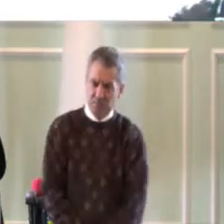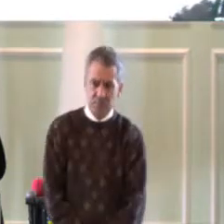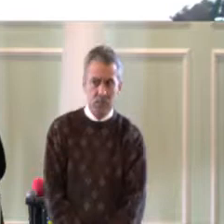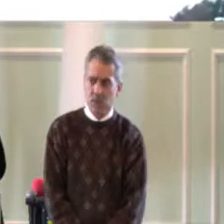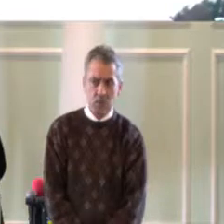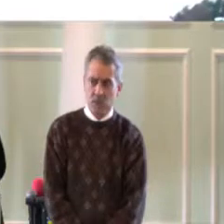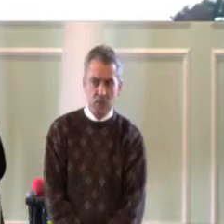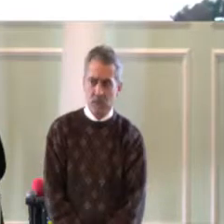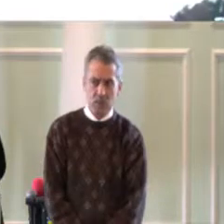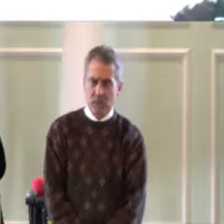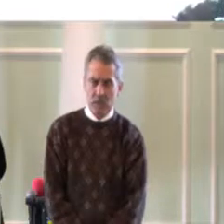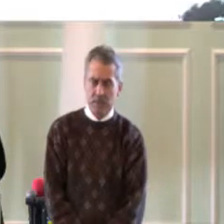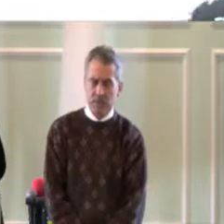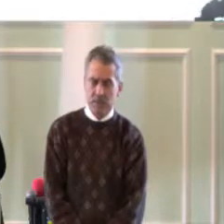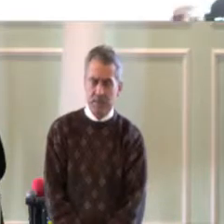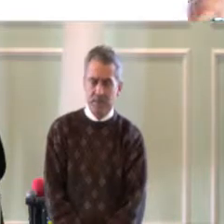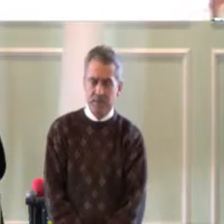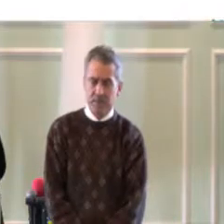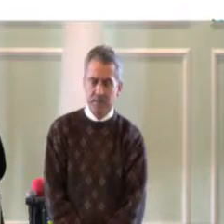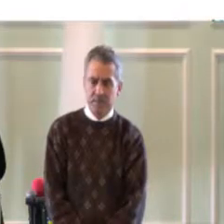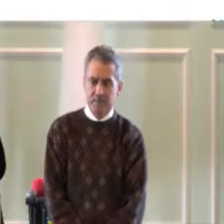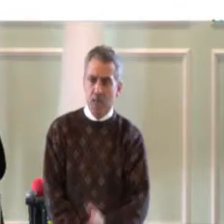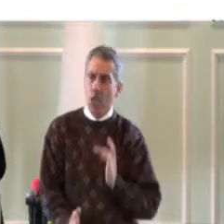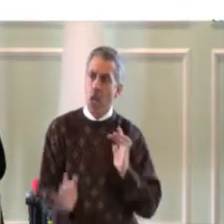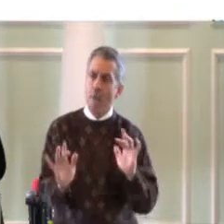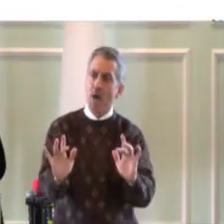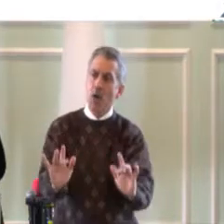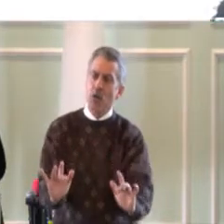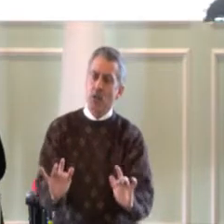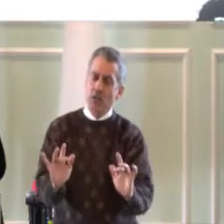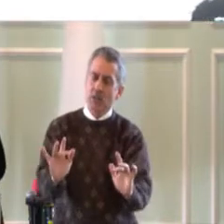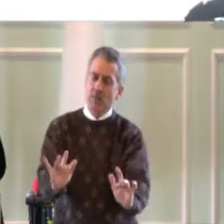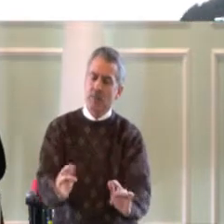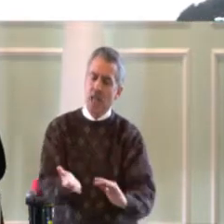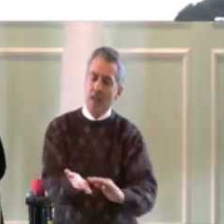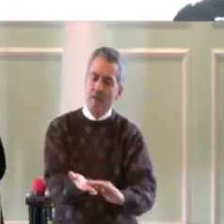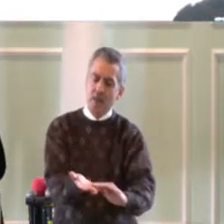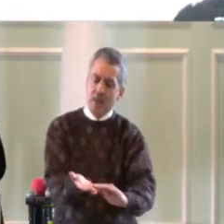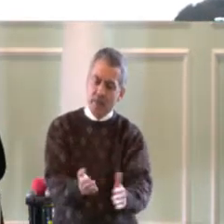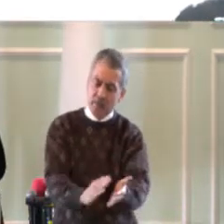that. He extended to her mercy and forgiveness.